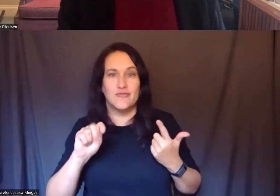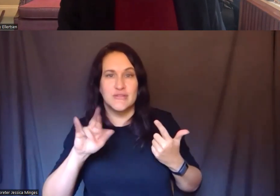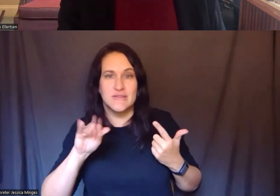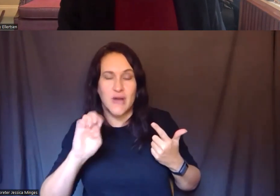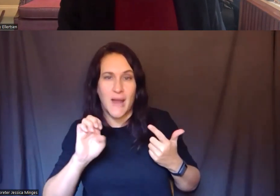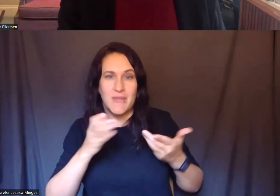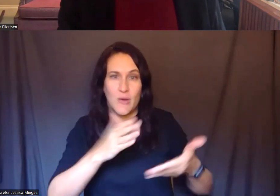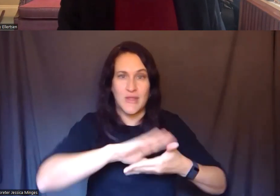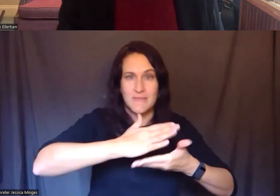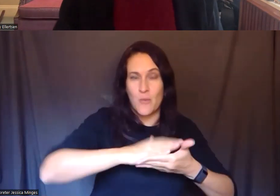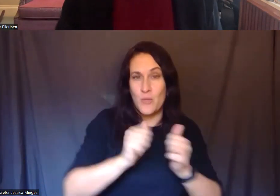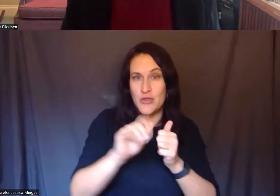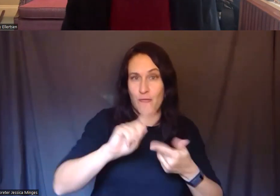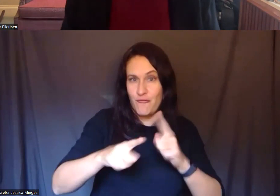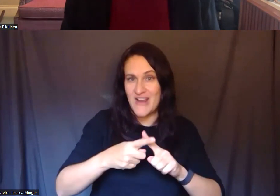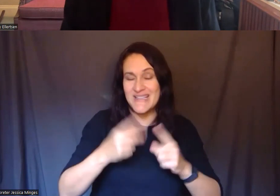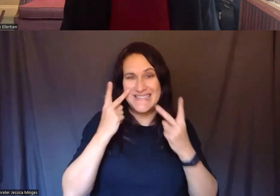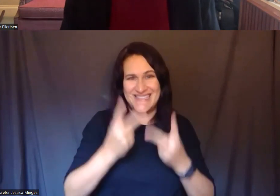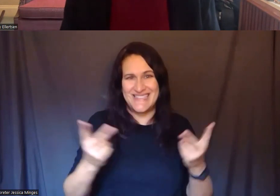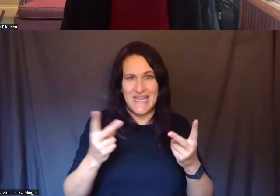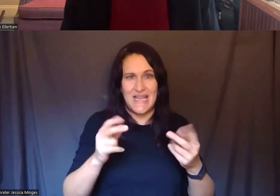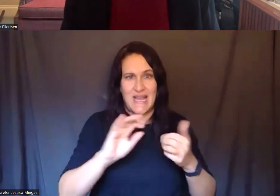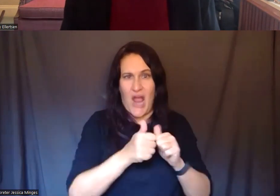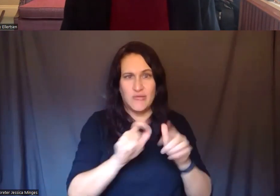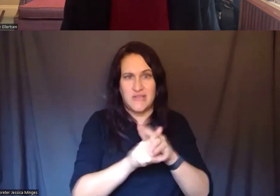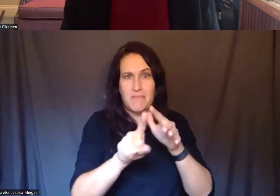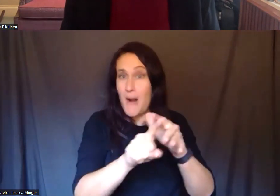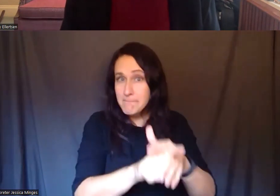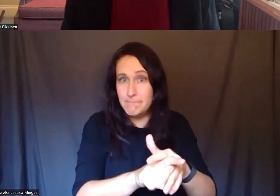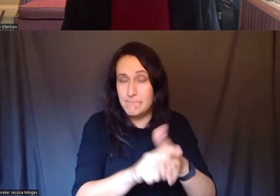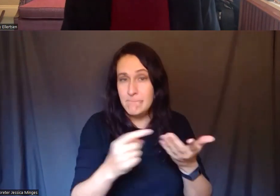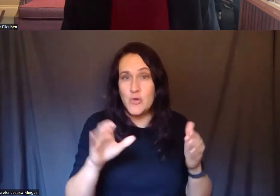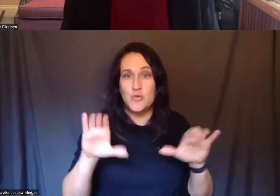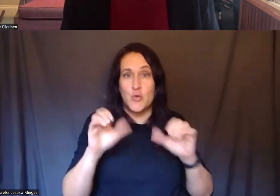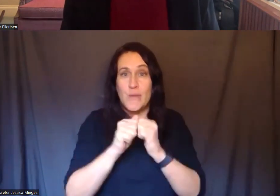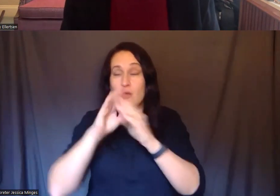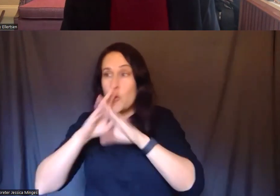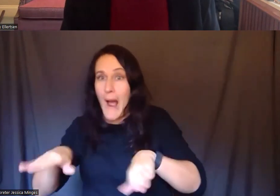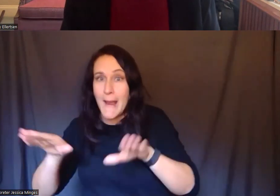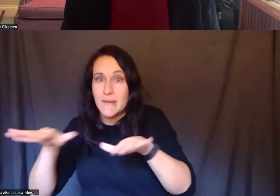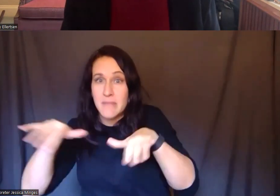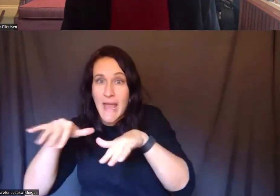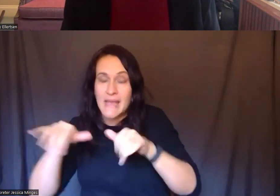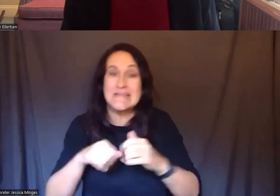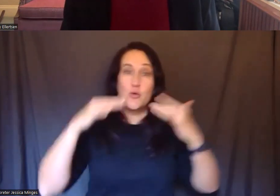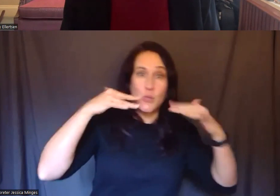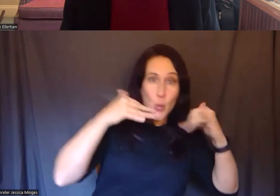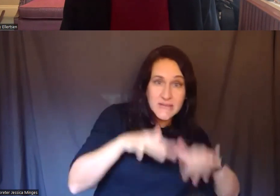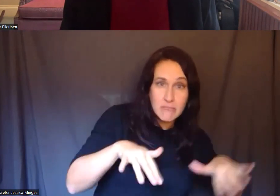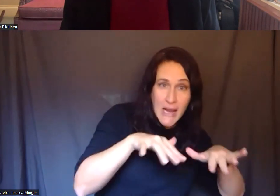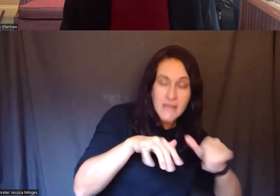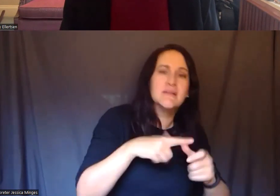with your friends and just see how it's coming up. Do it in a quieter place, in a noisy place, and just see what it feels